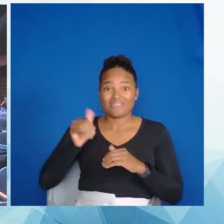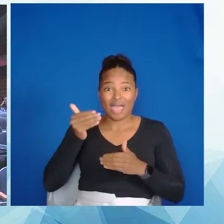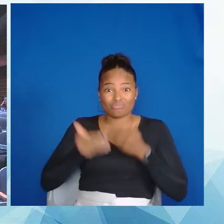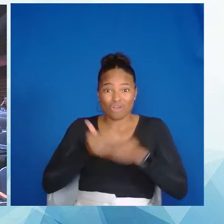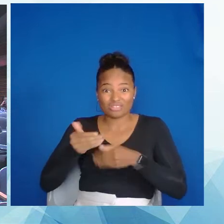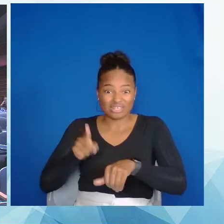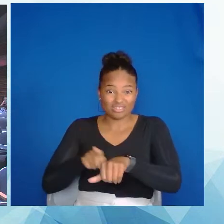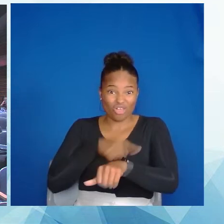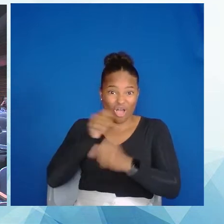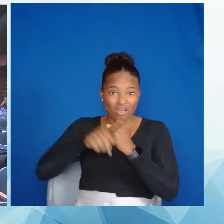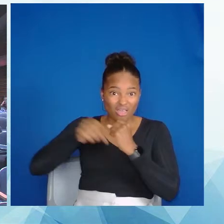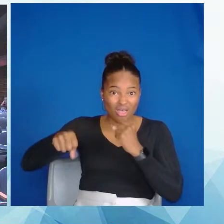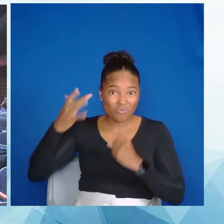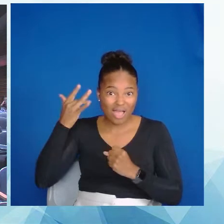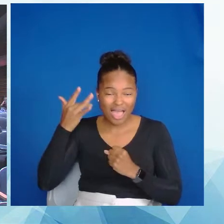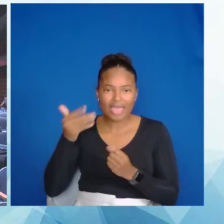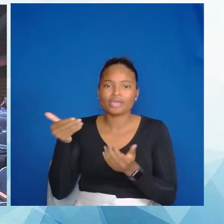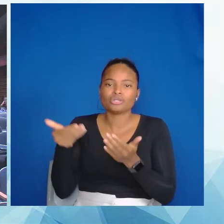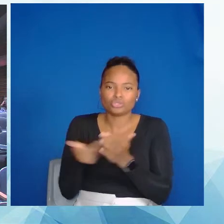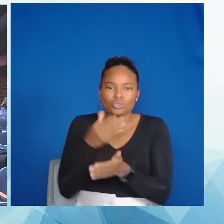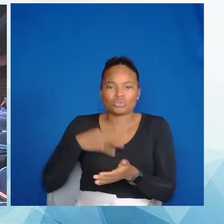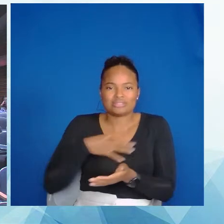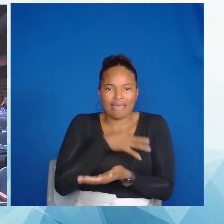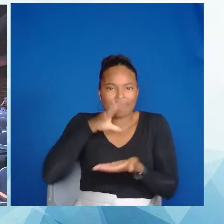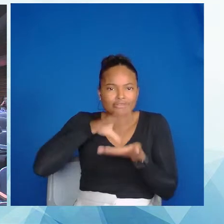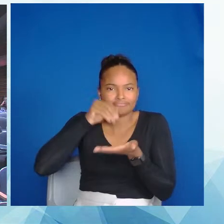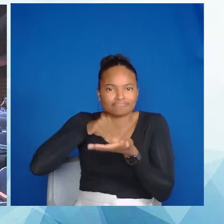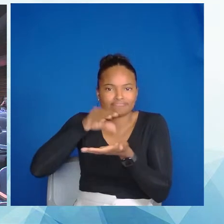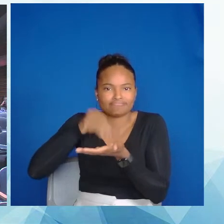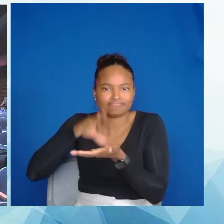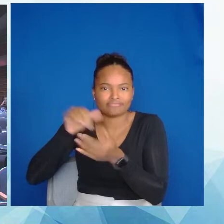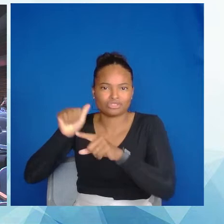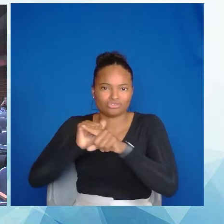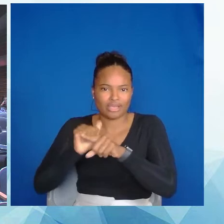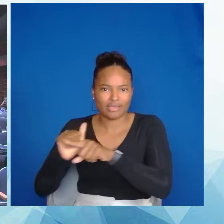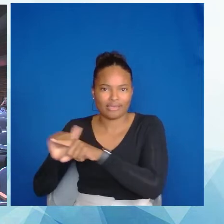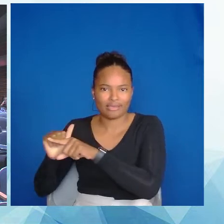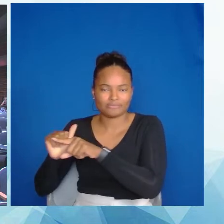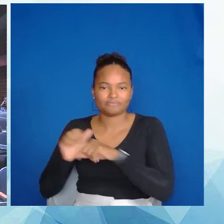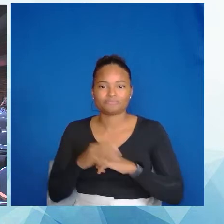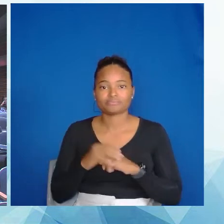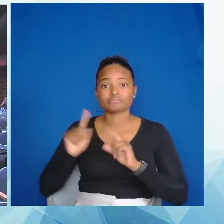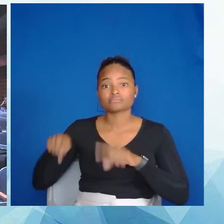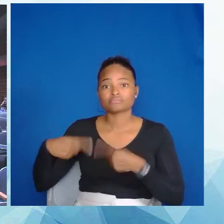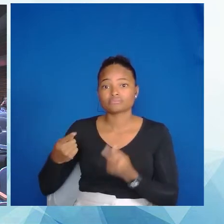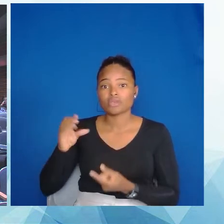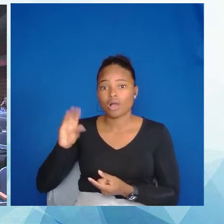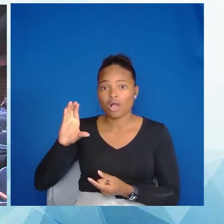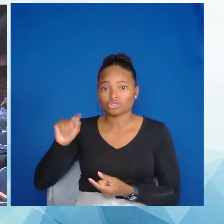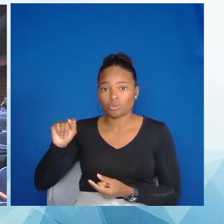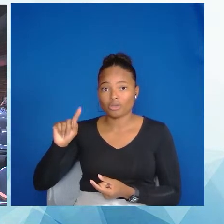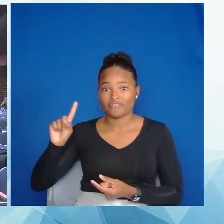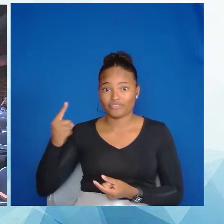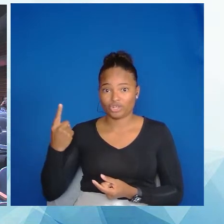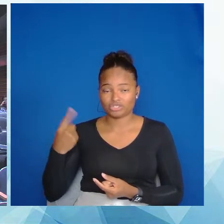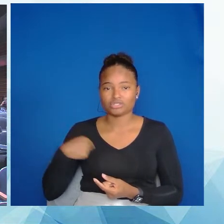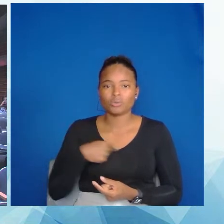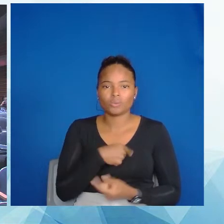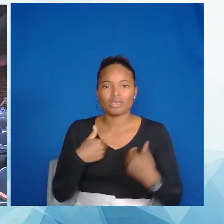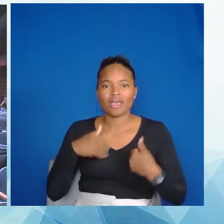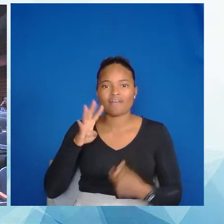process. As of October 1st, we had about 491 FTE, which includes